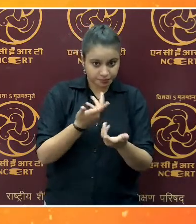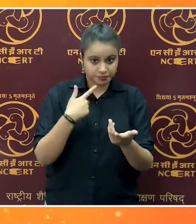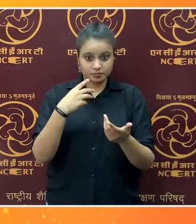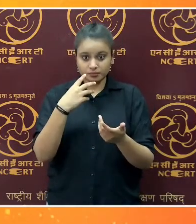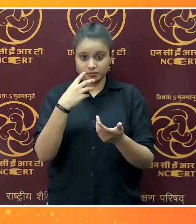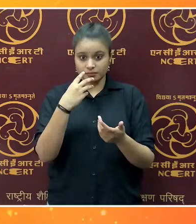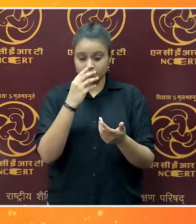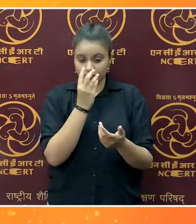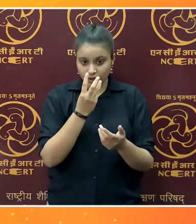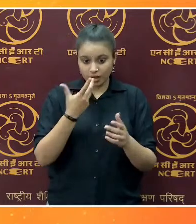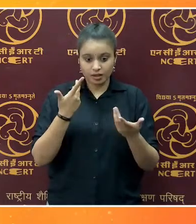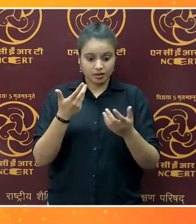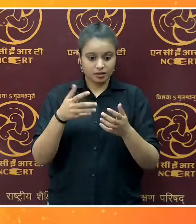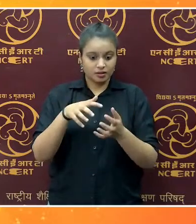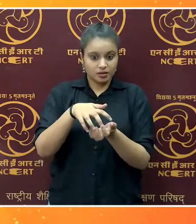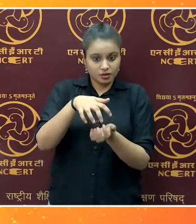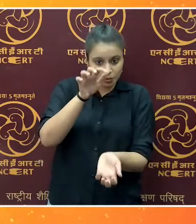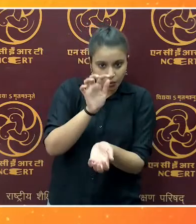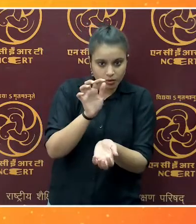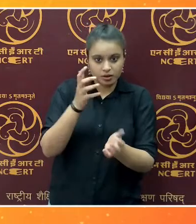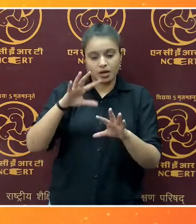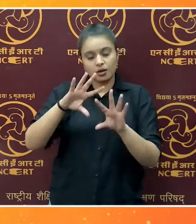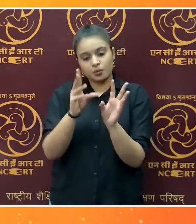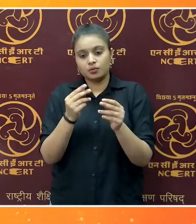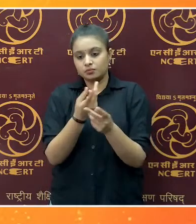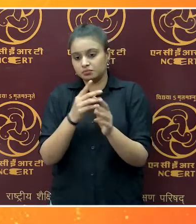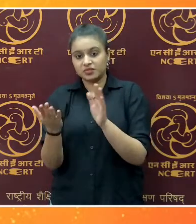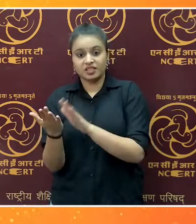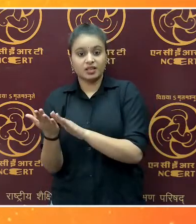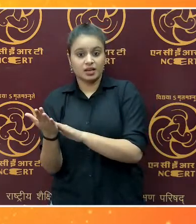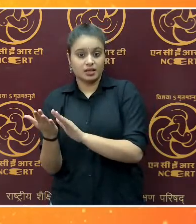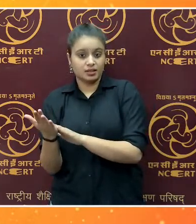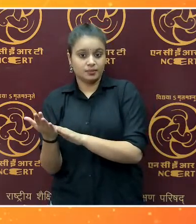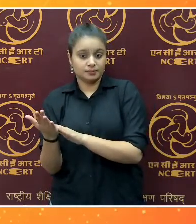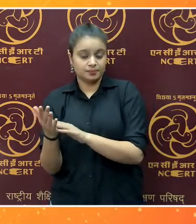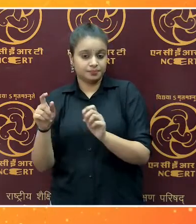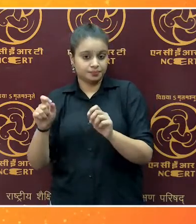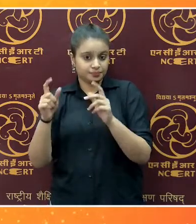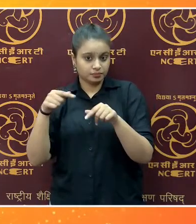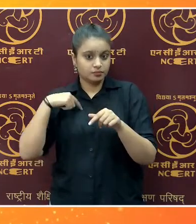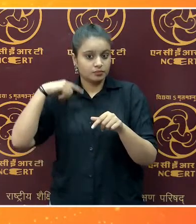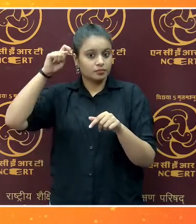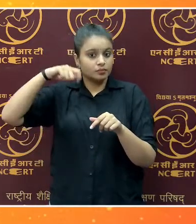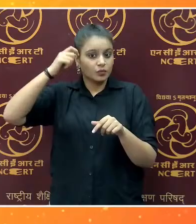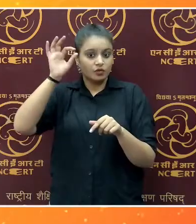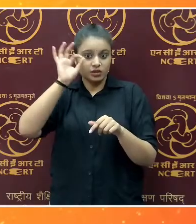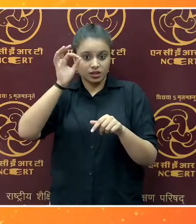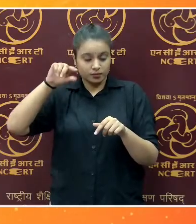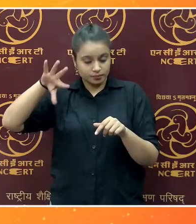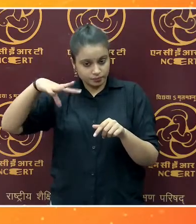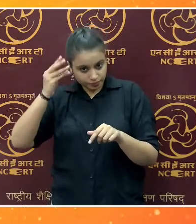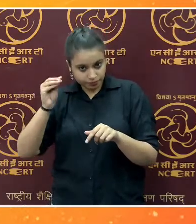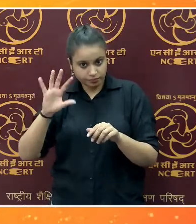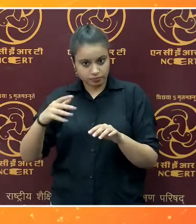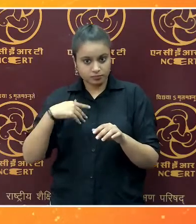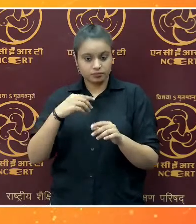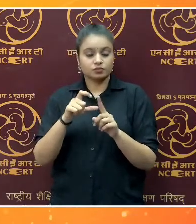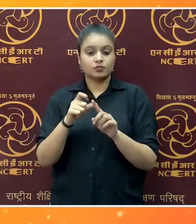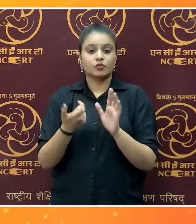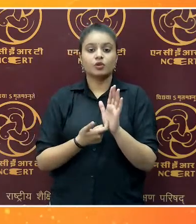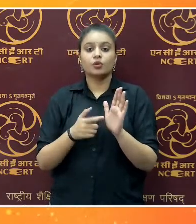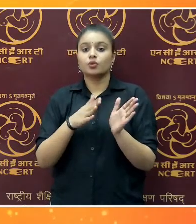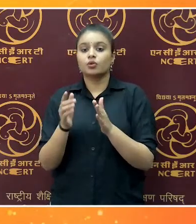pigs, crocodile, and on the right is a wonderful movie in which Eddie Murphy played Dr. Dolittle